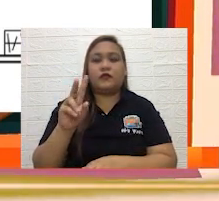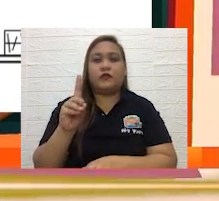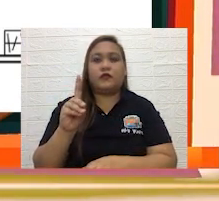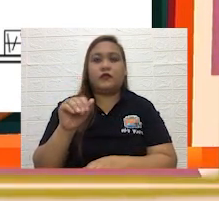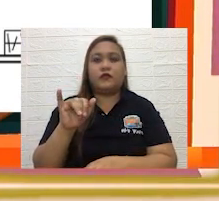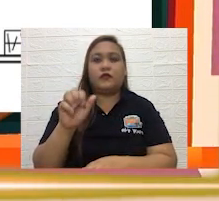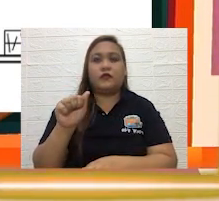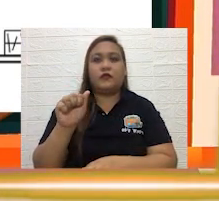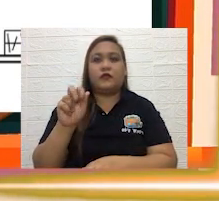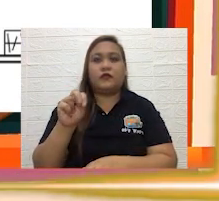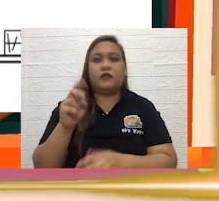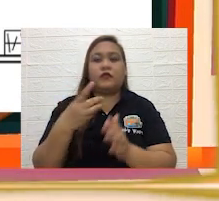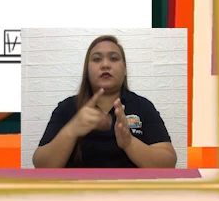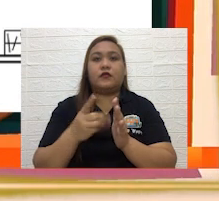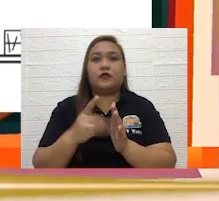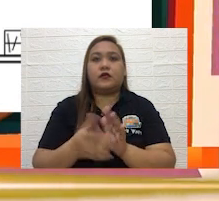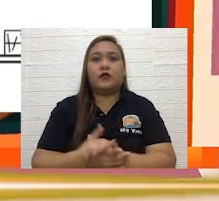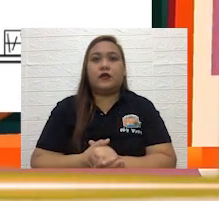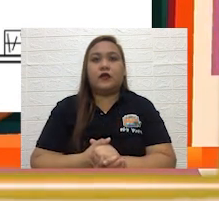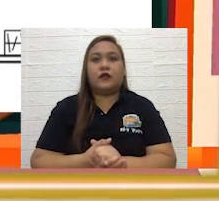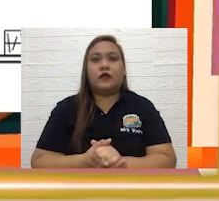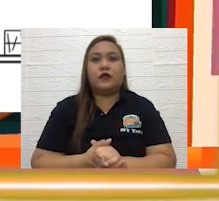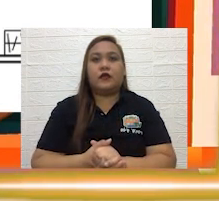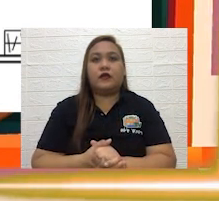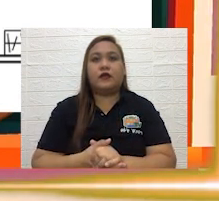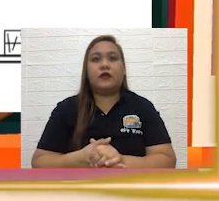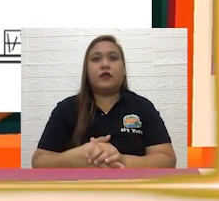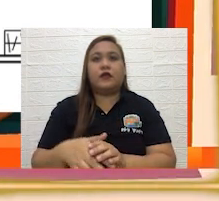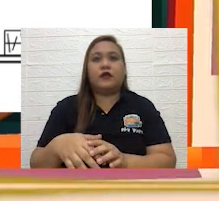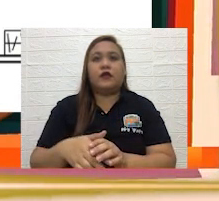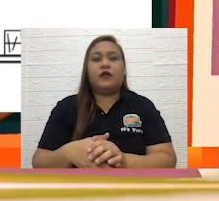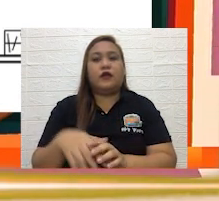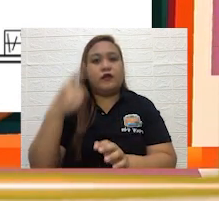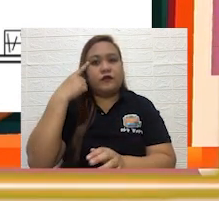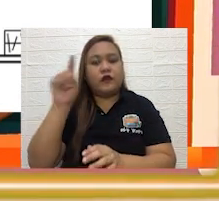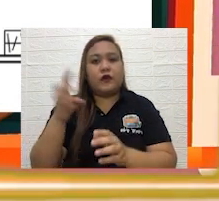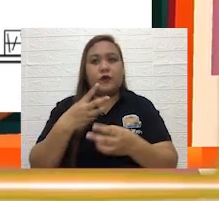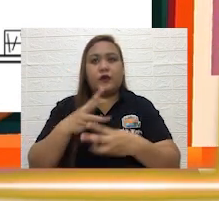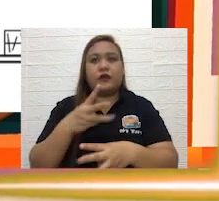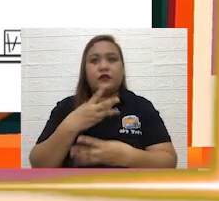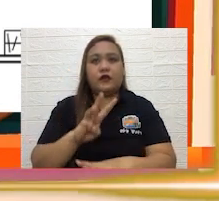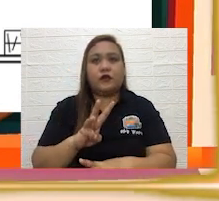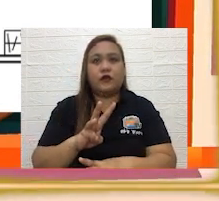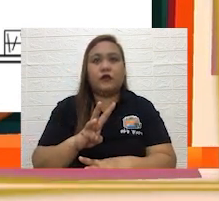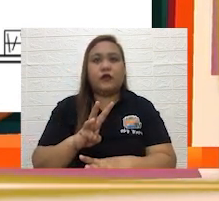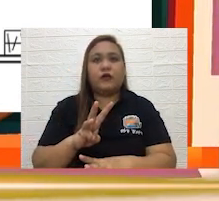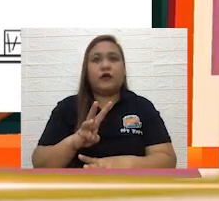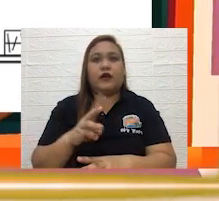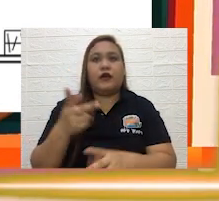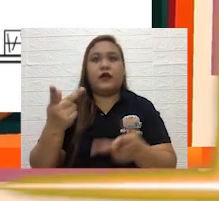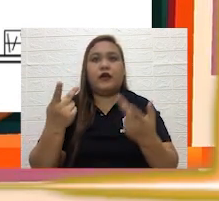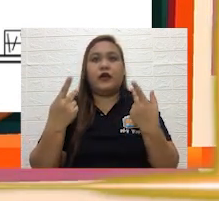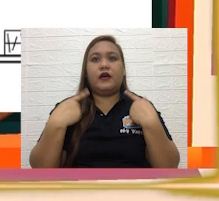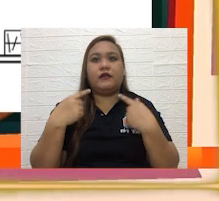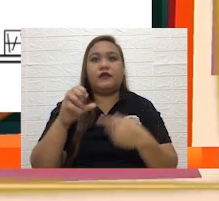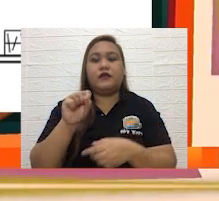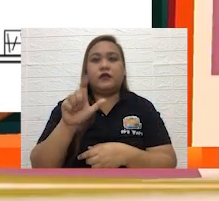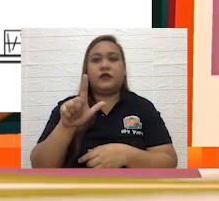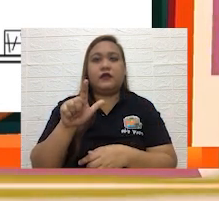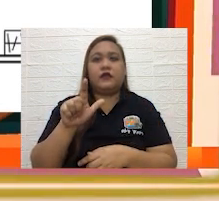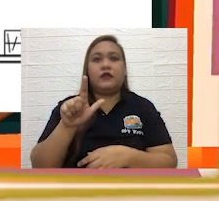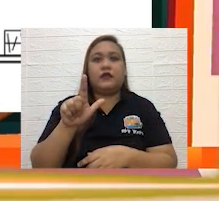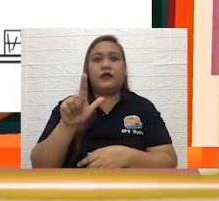For the window symbols, we have general purpose windows, casement window, sliding